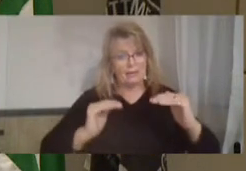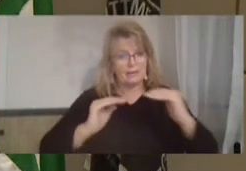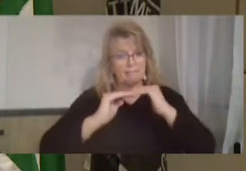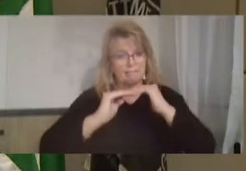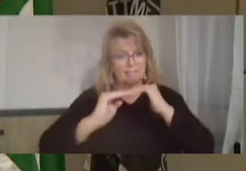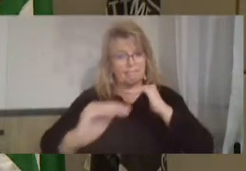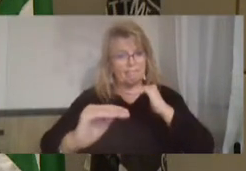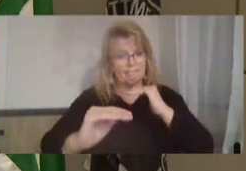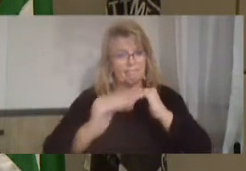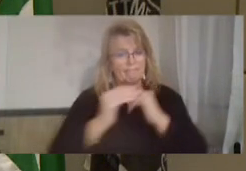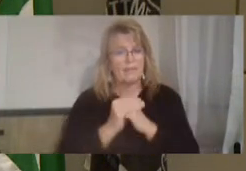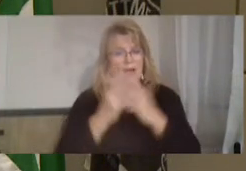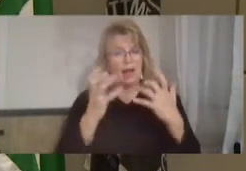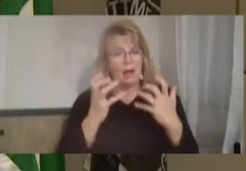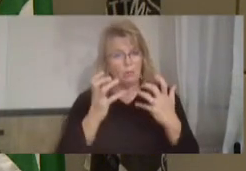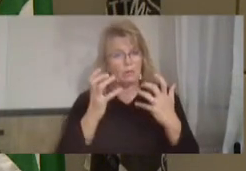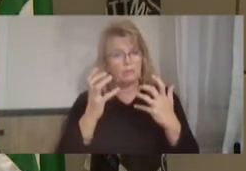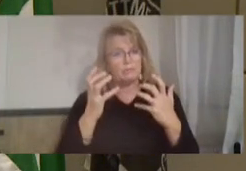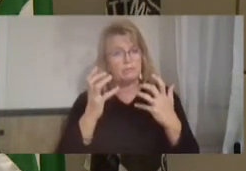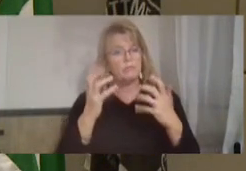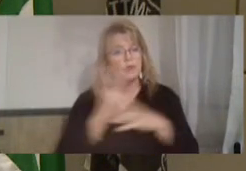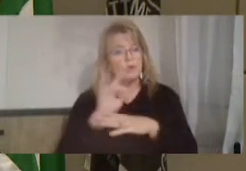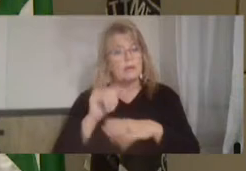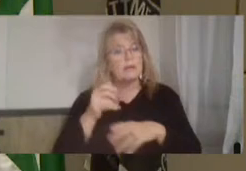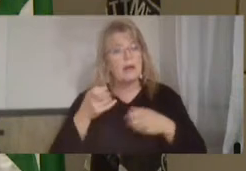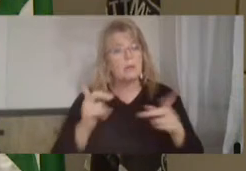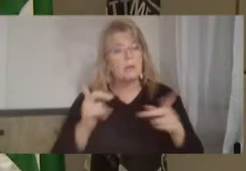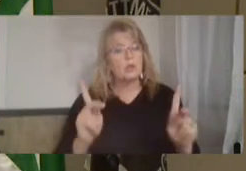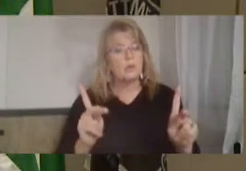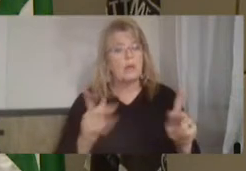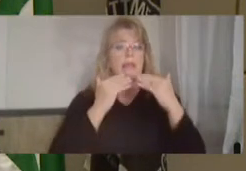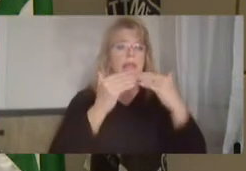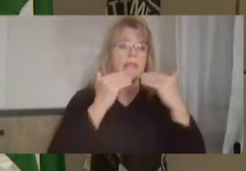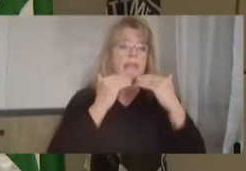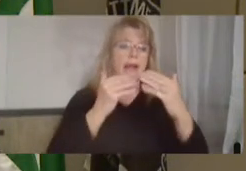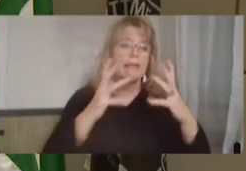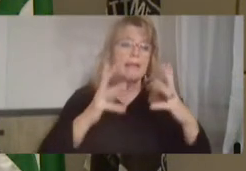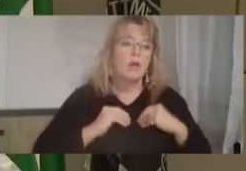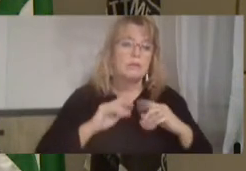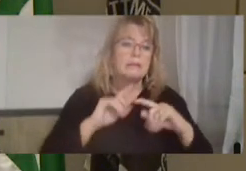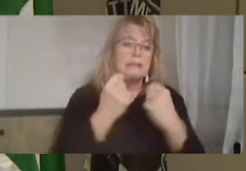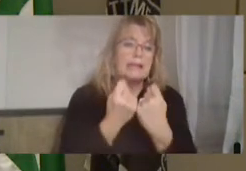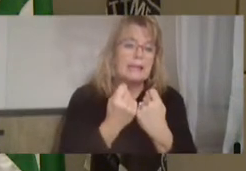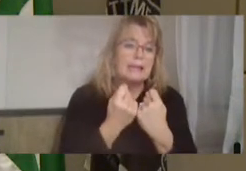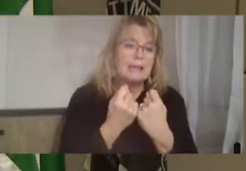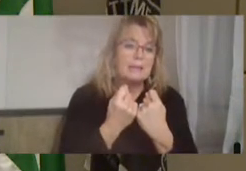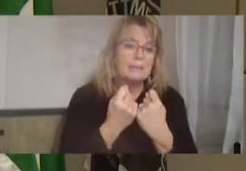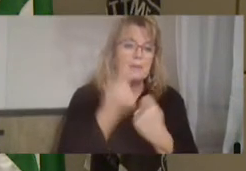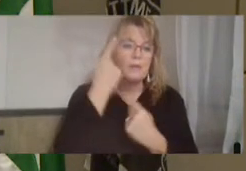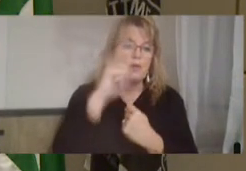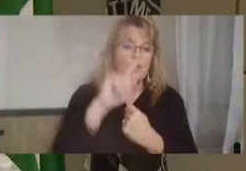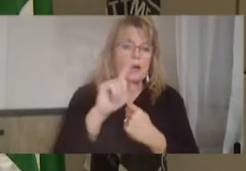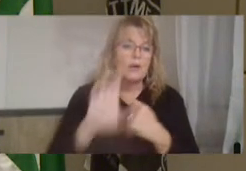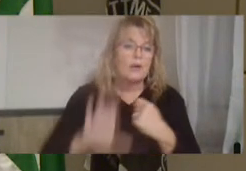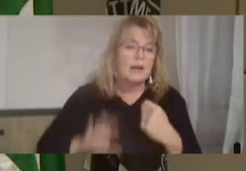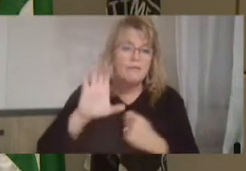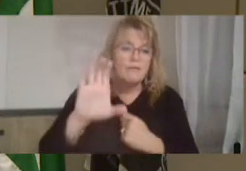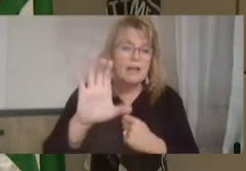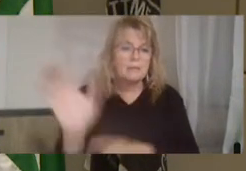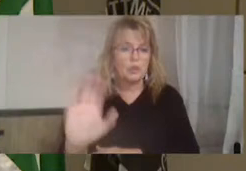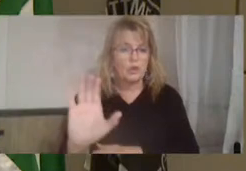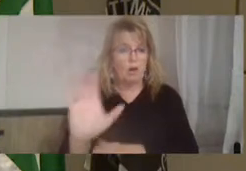And I did want to take this opportunity also to just thank the owners of the team for their investment in Charlotte and hope they appreciate